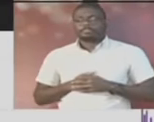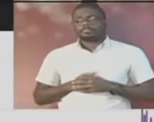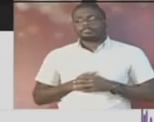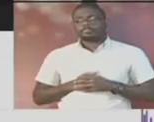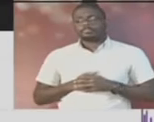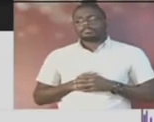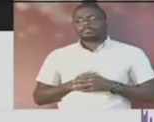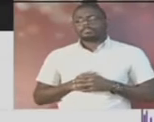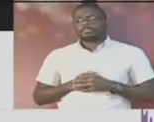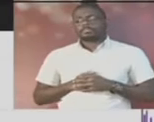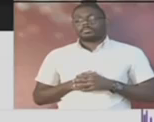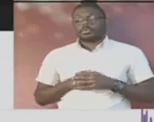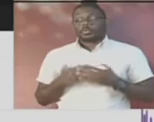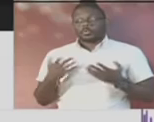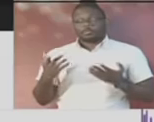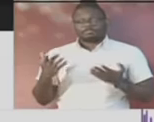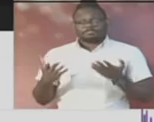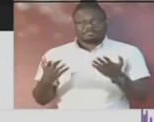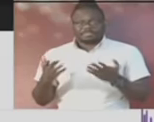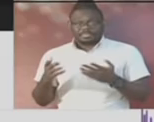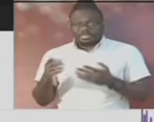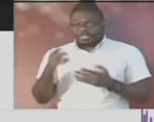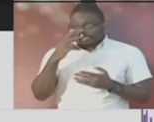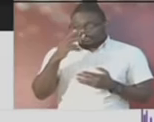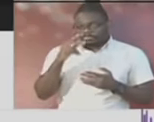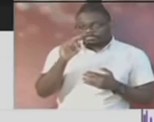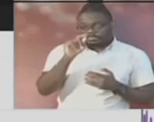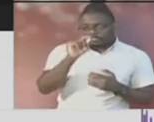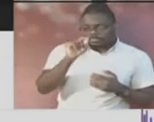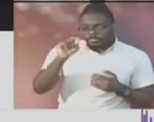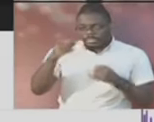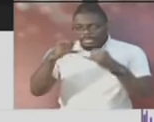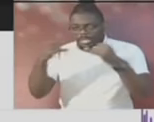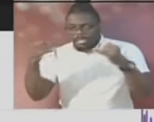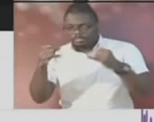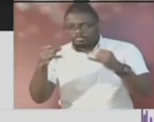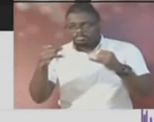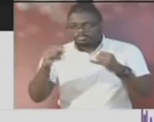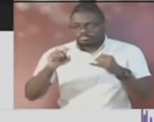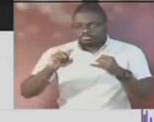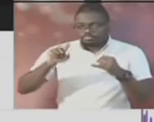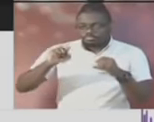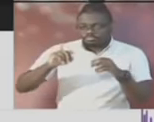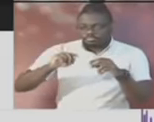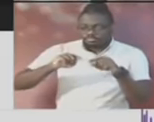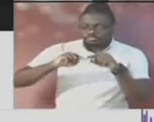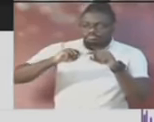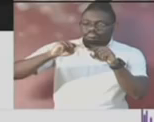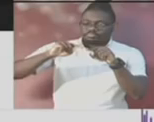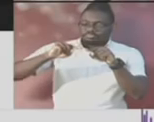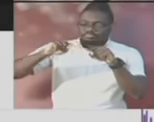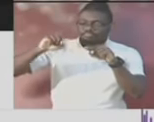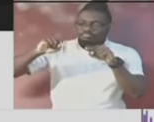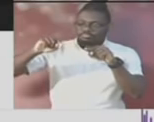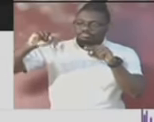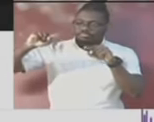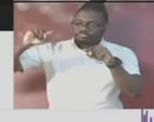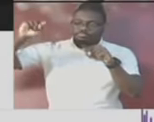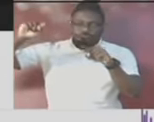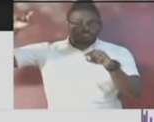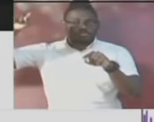average, that dotted line running through the graph, continues to increase. Next slide, please. Looking at that on a week-to-week basis, we